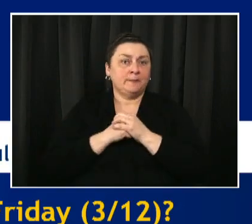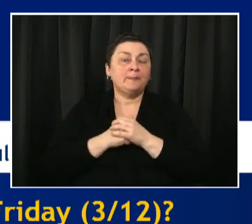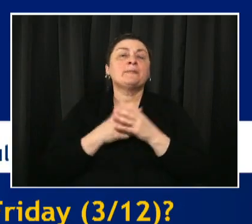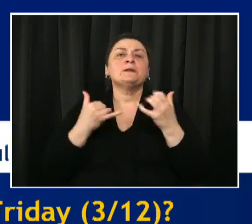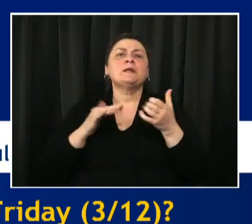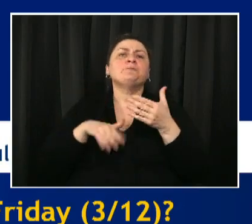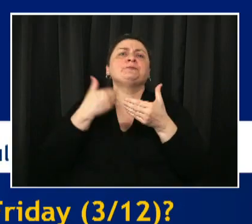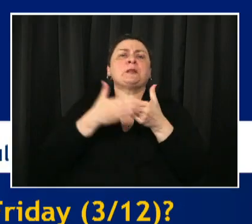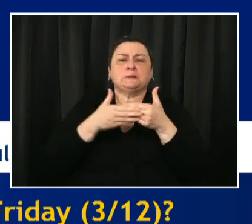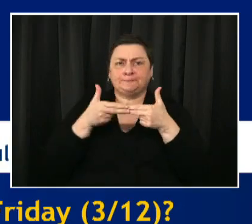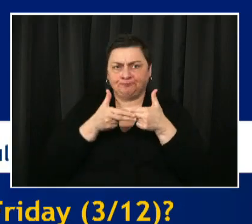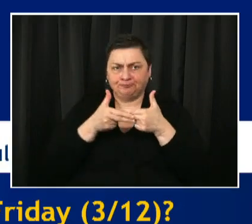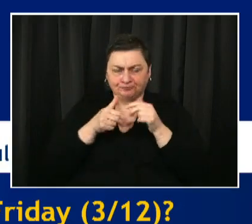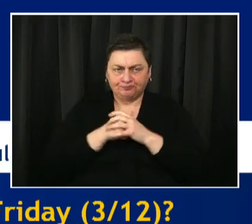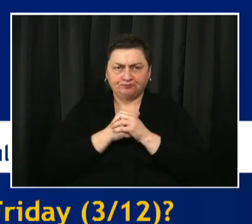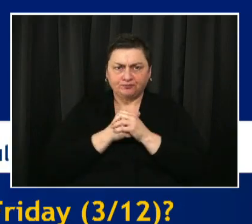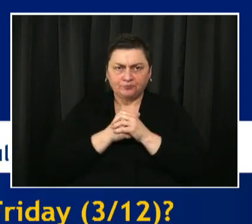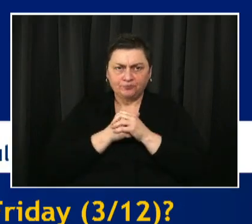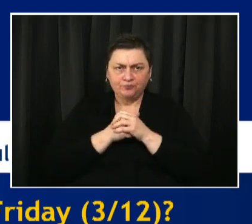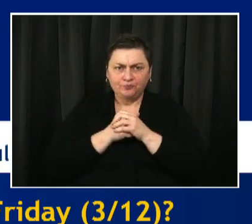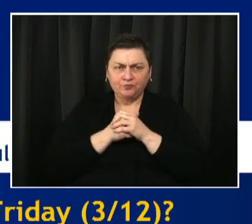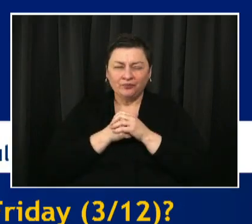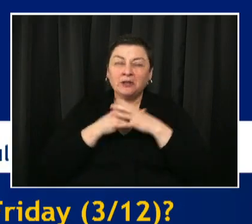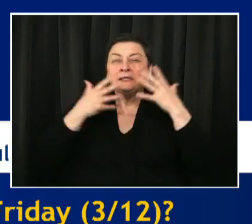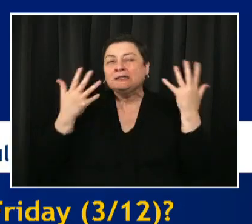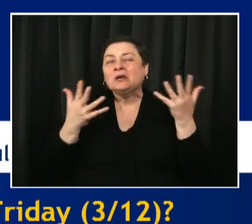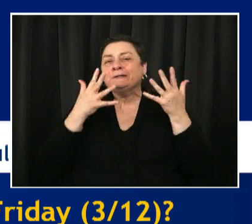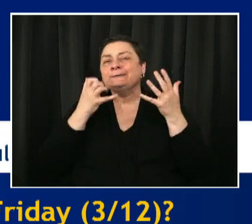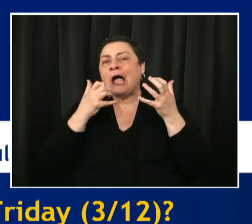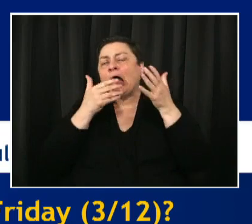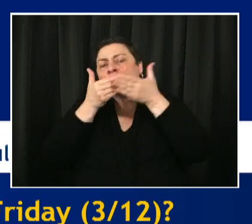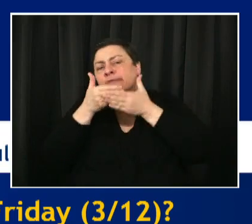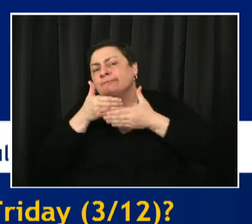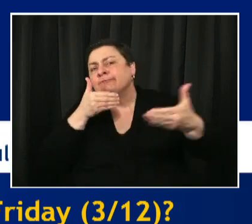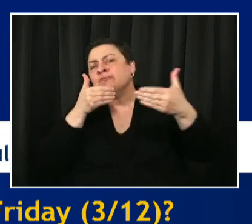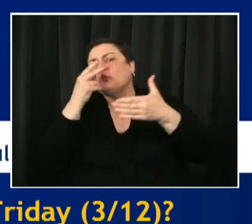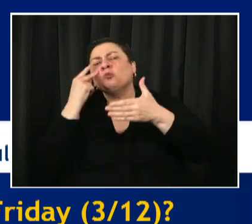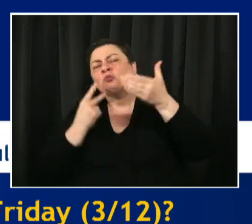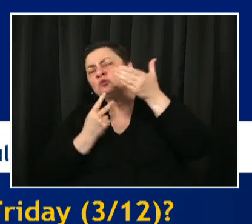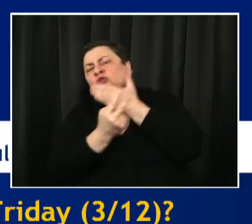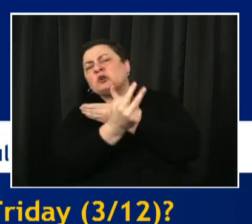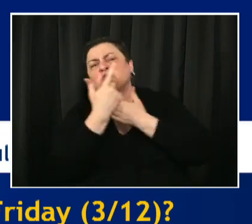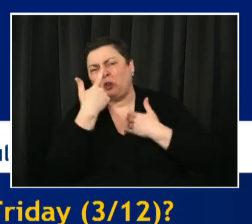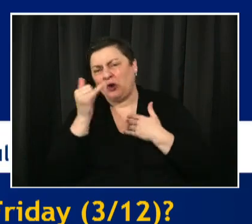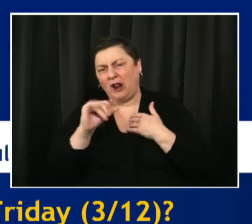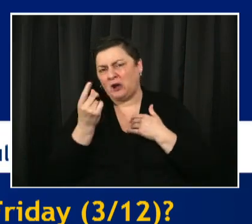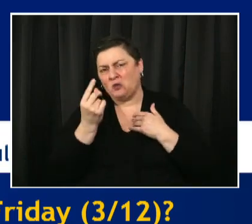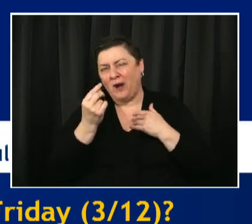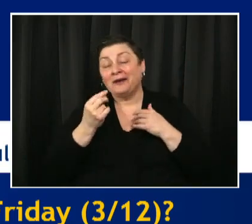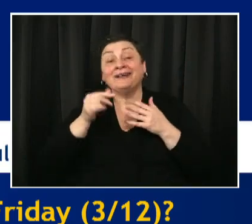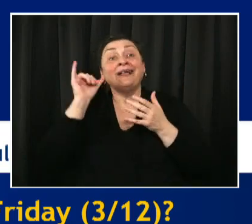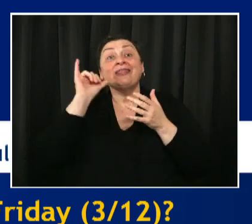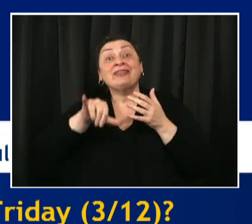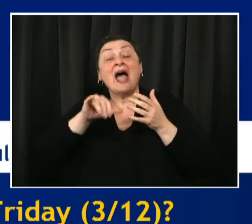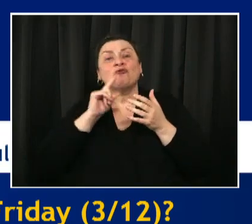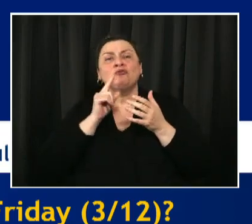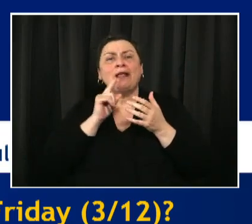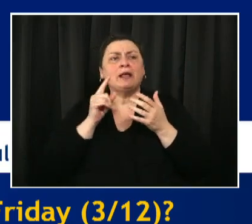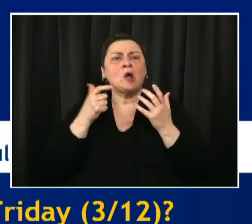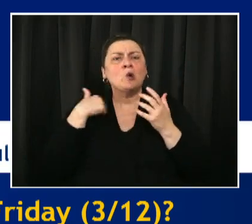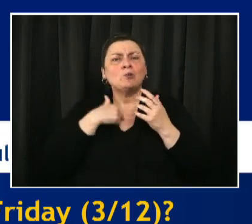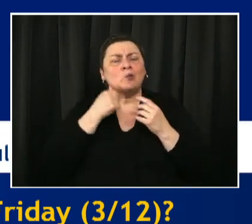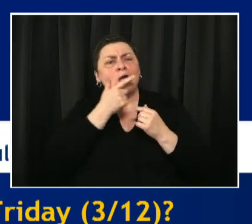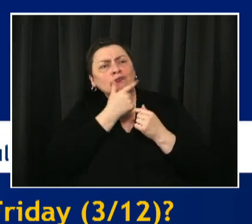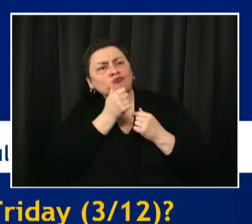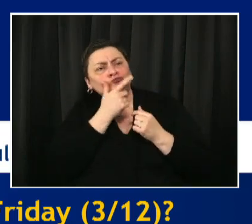Now, I'm going to move on to talk about the projections. So in these projections, what we do is we say, well, what if? And these are done to